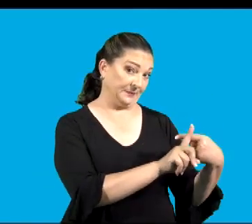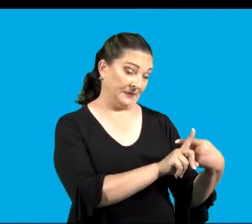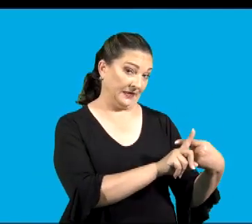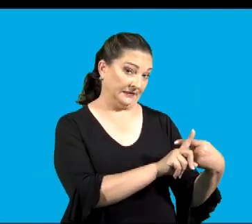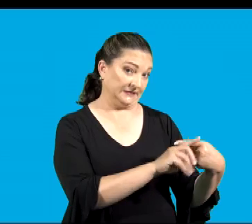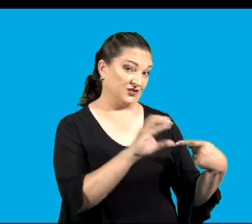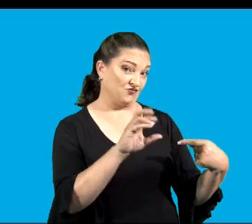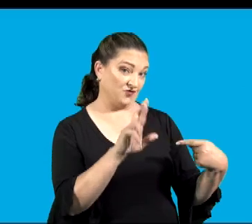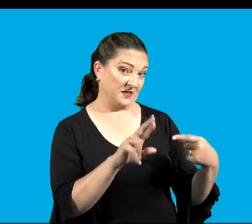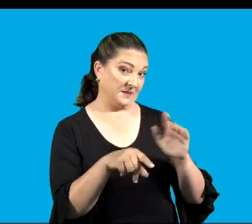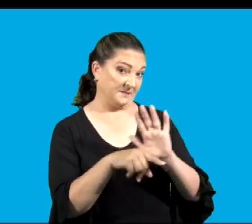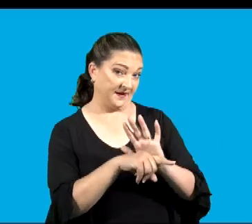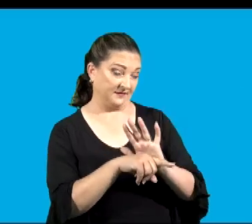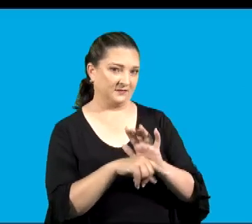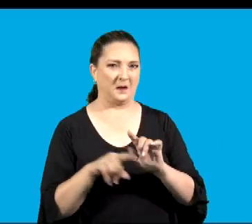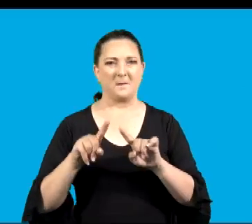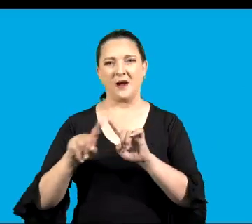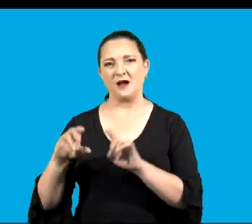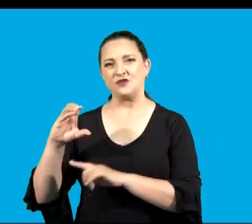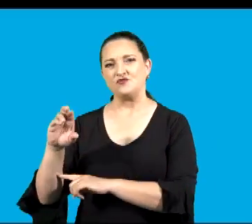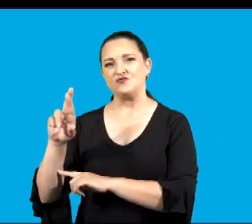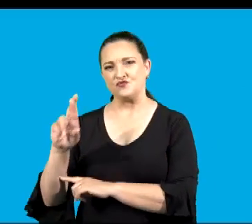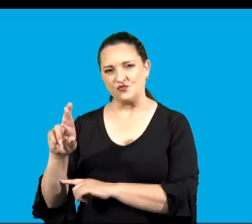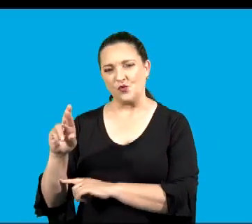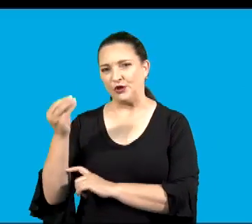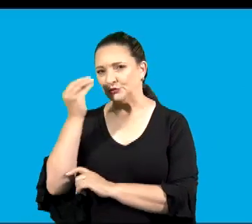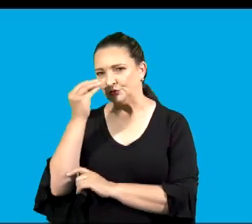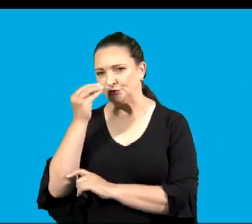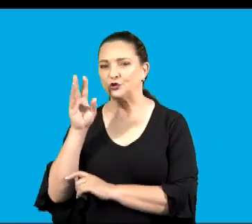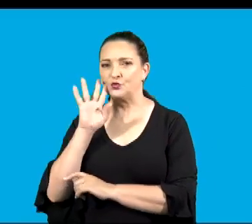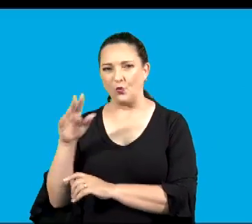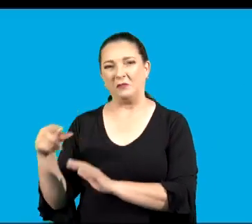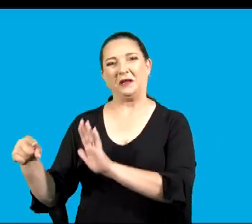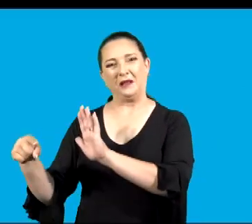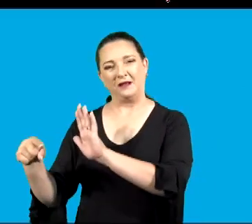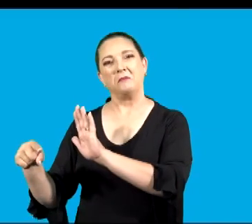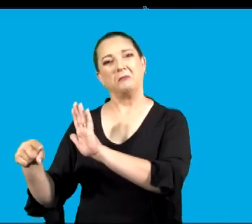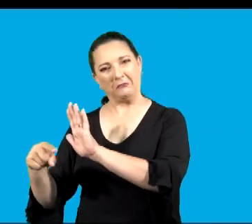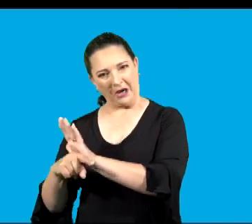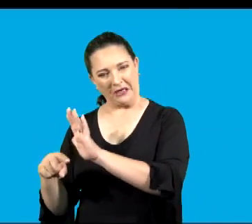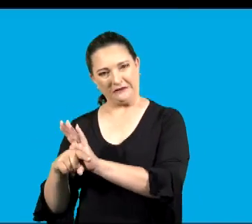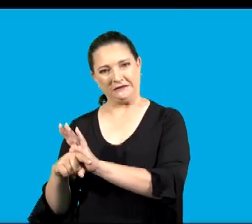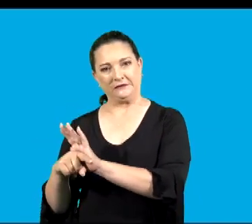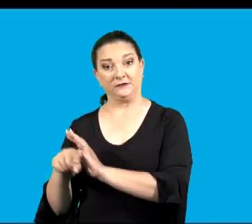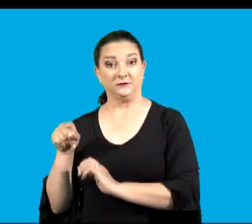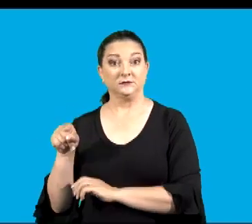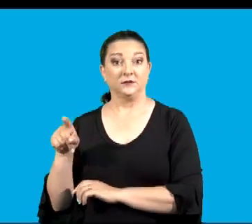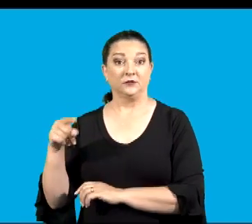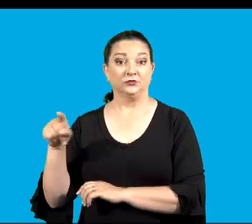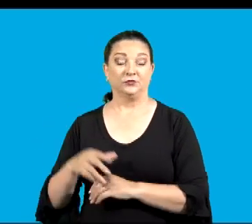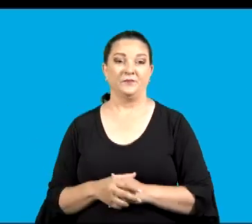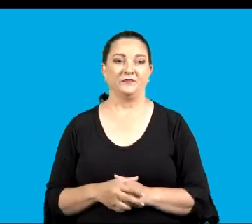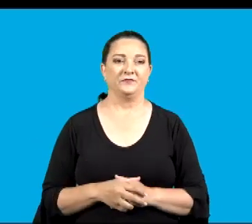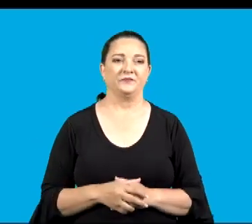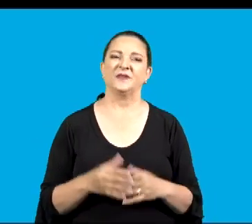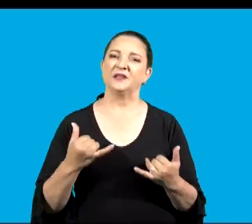the credit is a minus. When it is a credit note, it will be on the minus, on the credit side. Therefore, that is